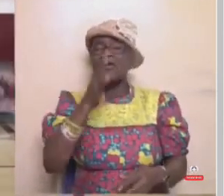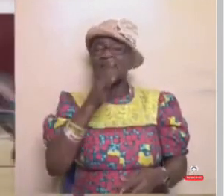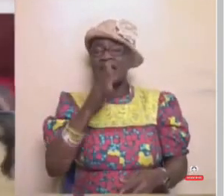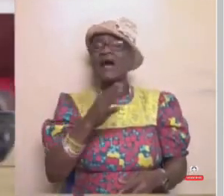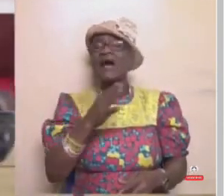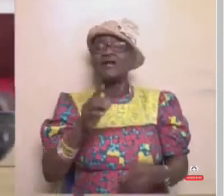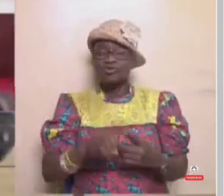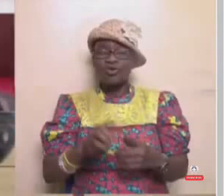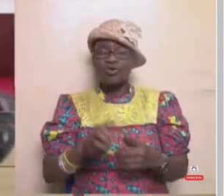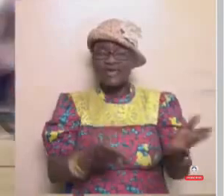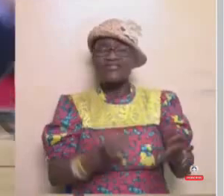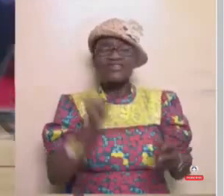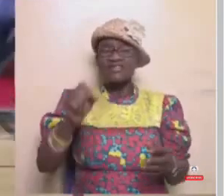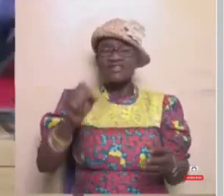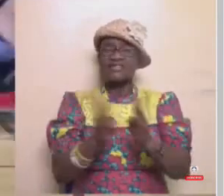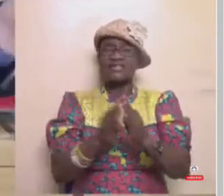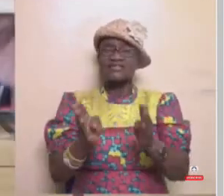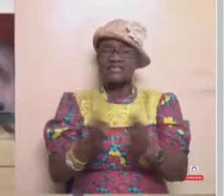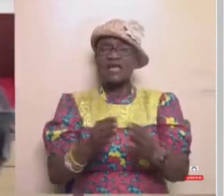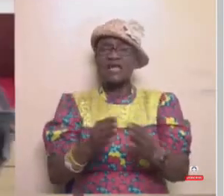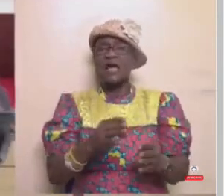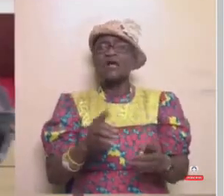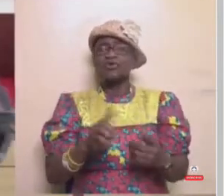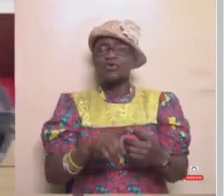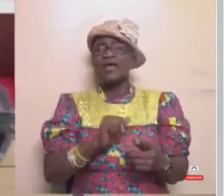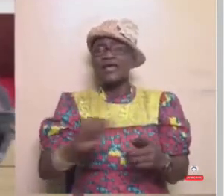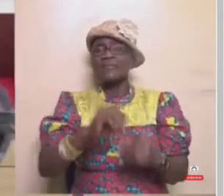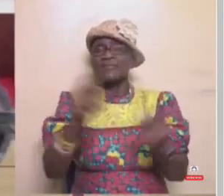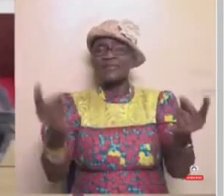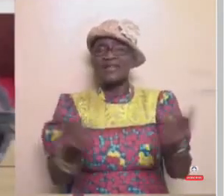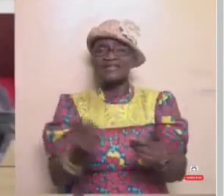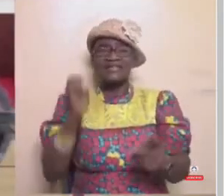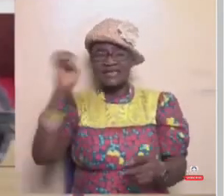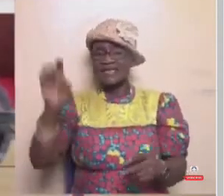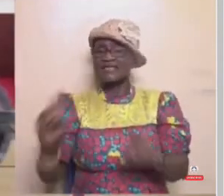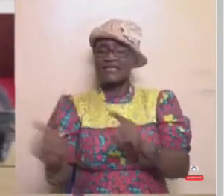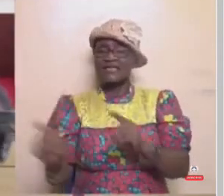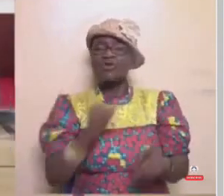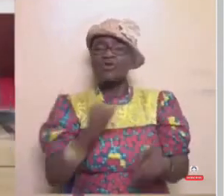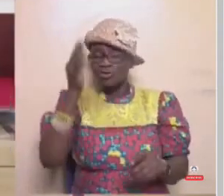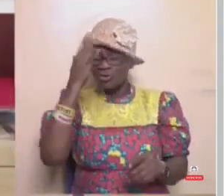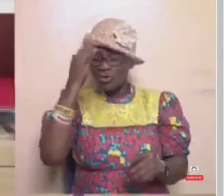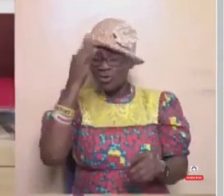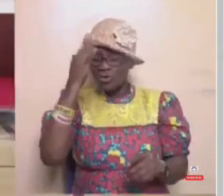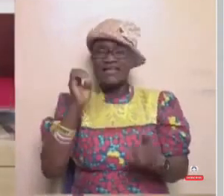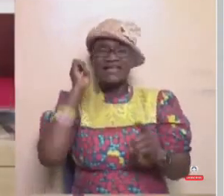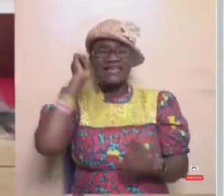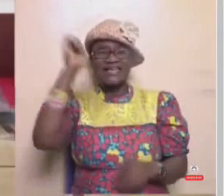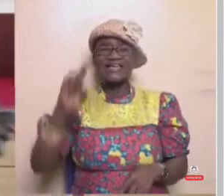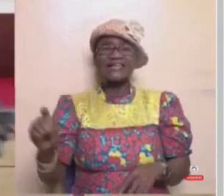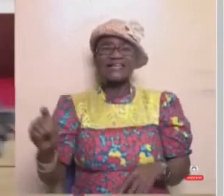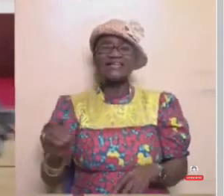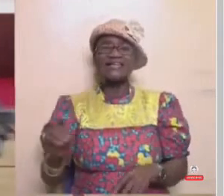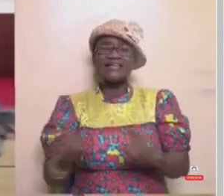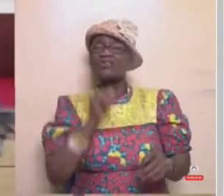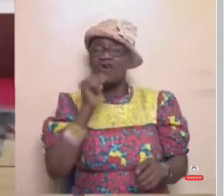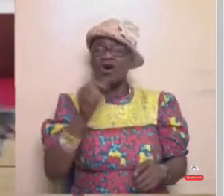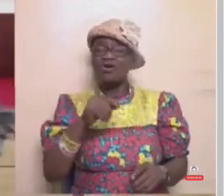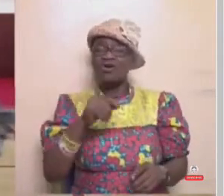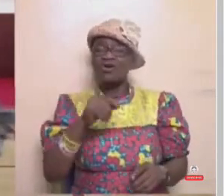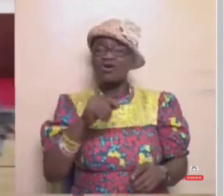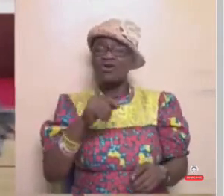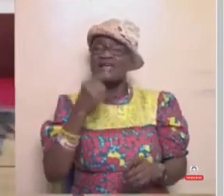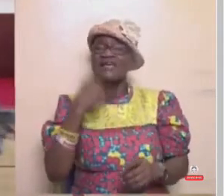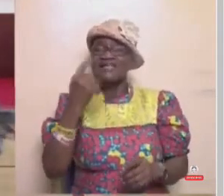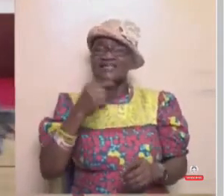his country, to a destination he did not know. He did not only say yes, sir, to God,